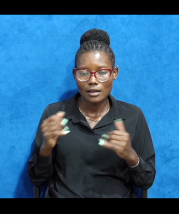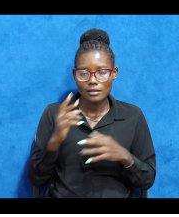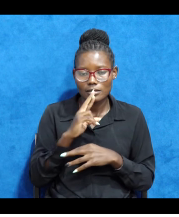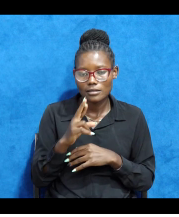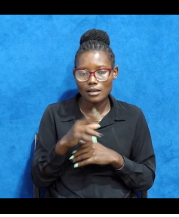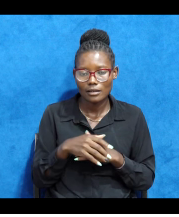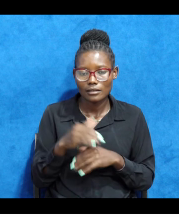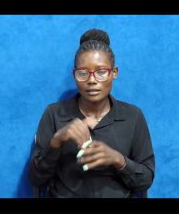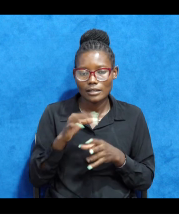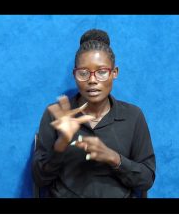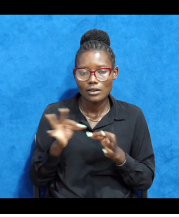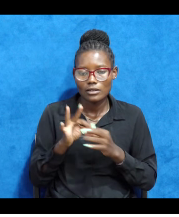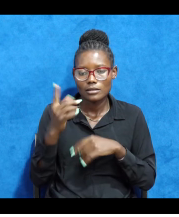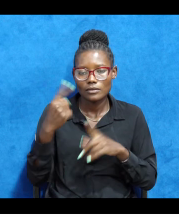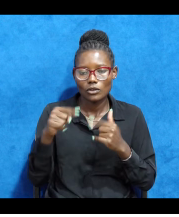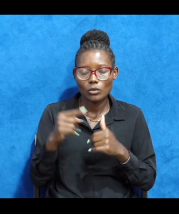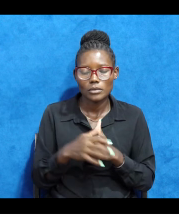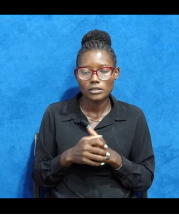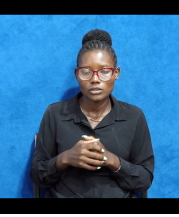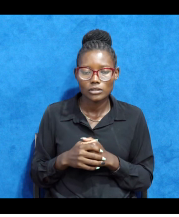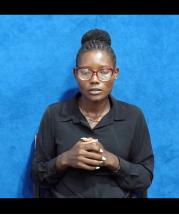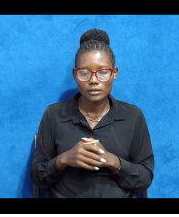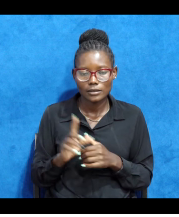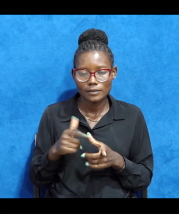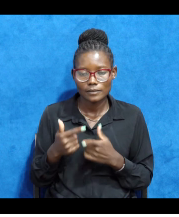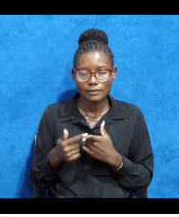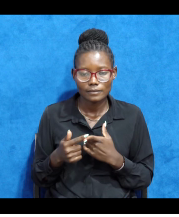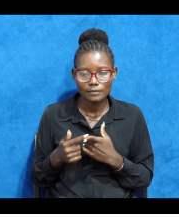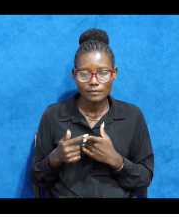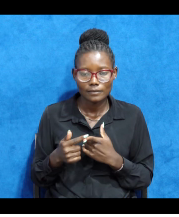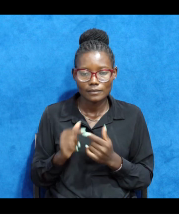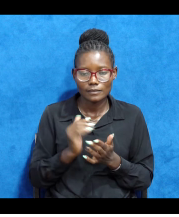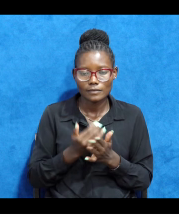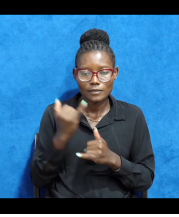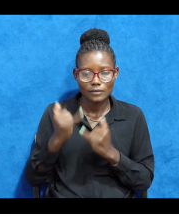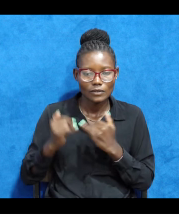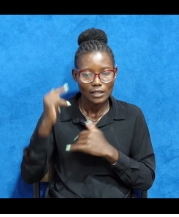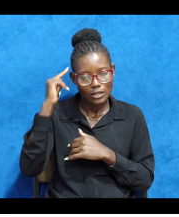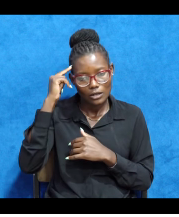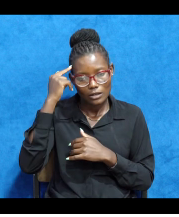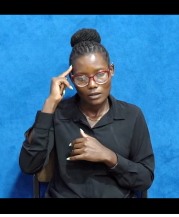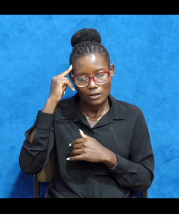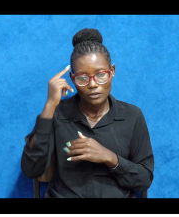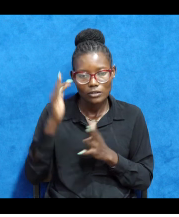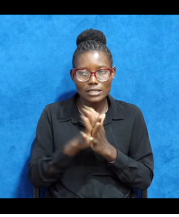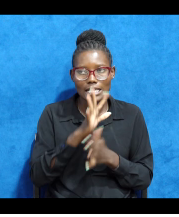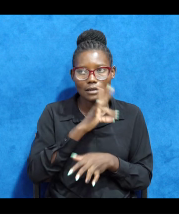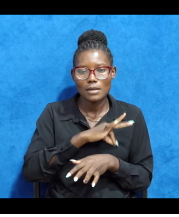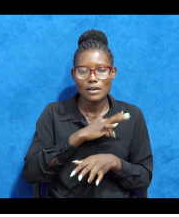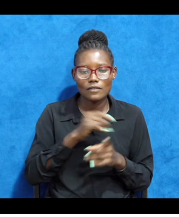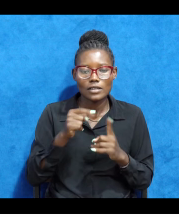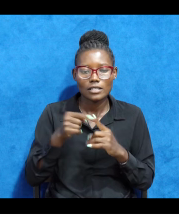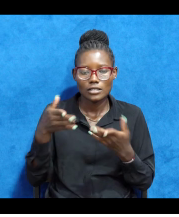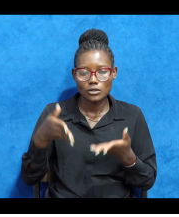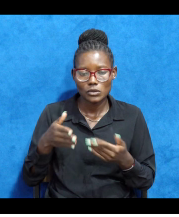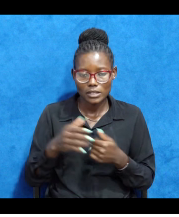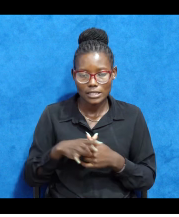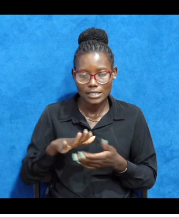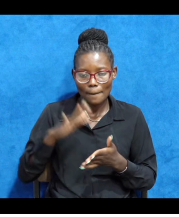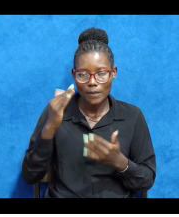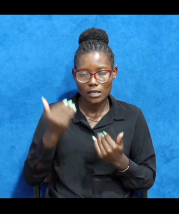consider where we're placing these kind of things, where inside that competition schedule, inside that annual plan, and where